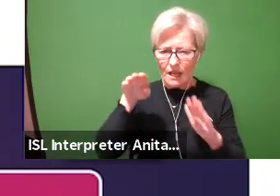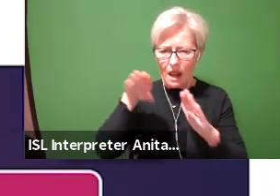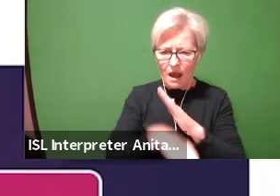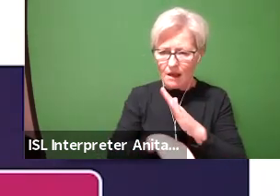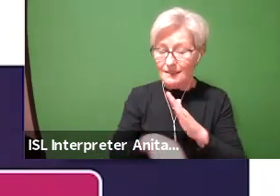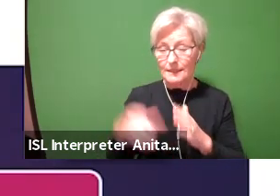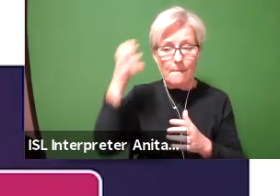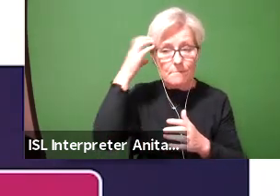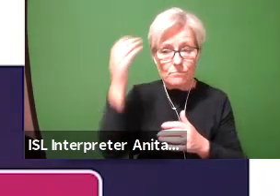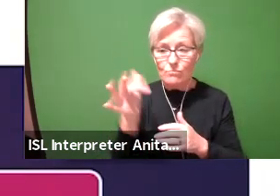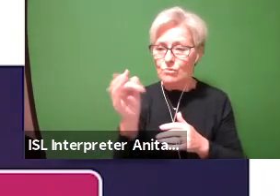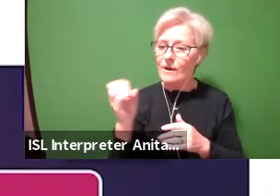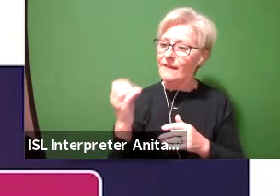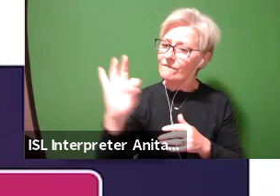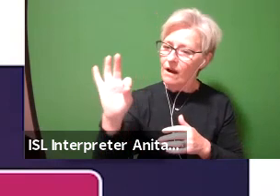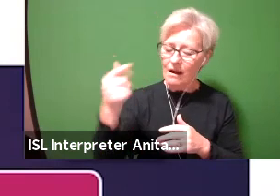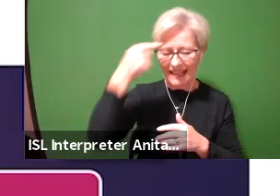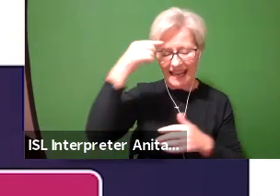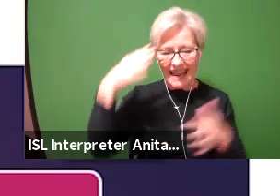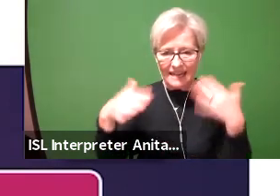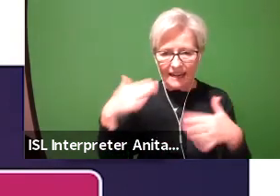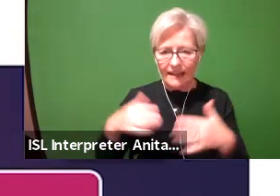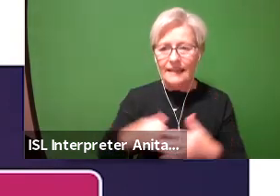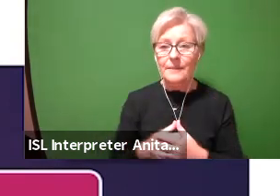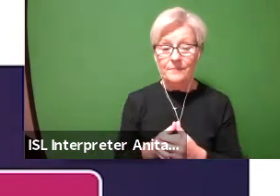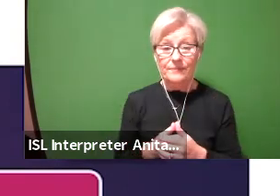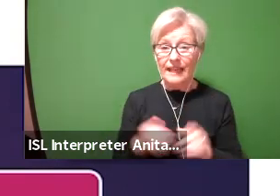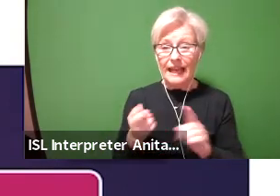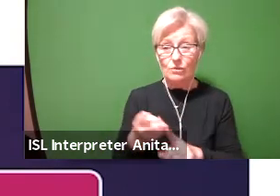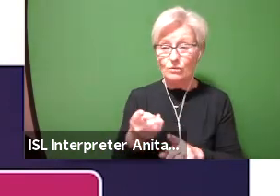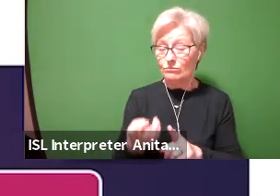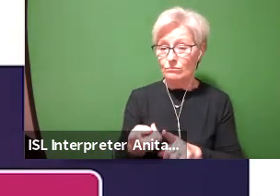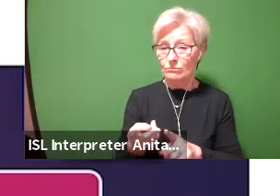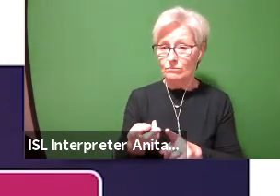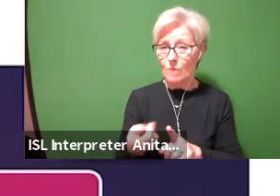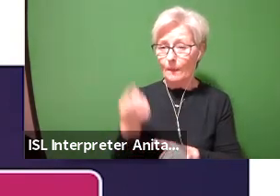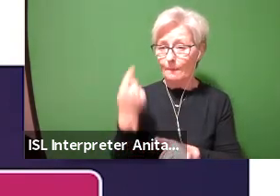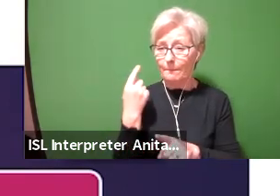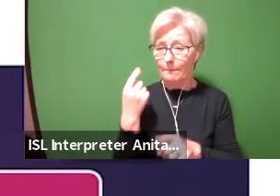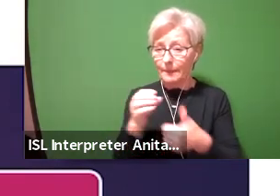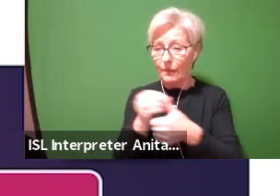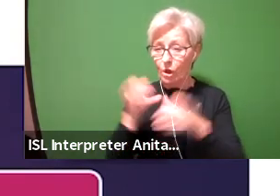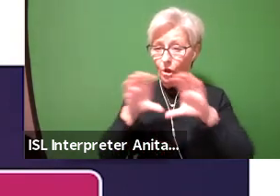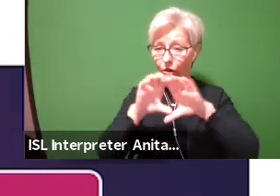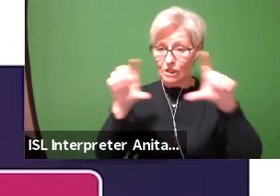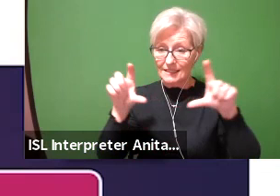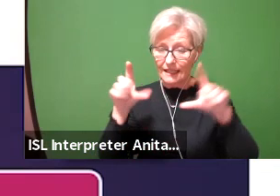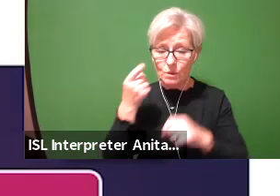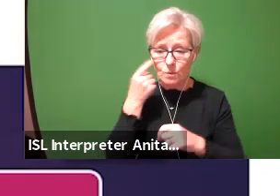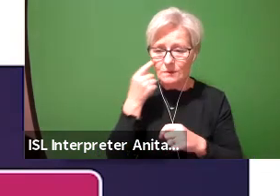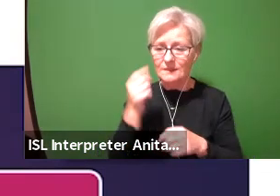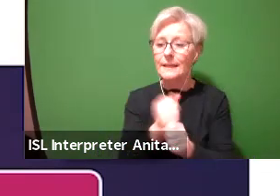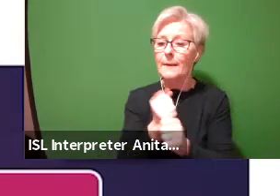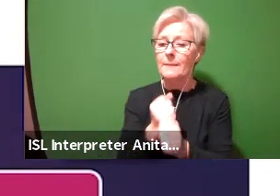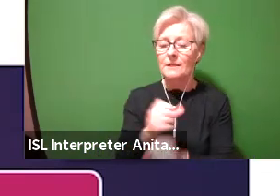as brain fog, headache. And again, if we look back on that previous slide on the role of estrogen and the production of serotonin,